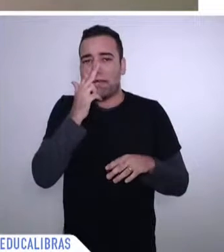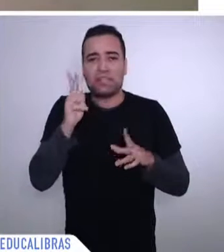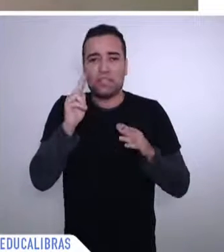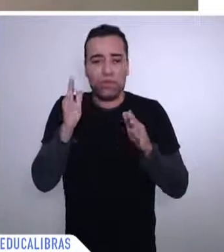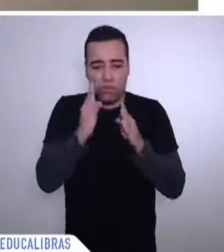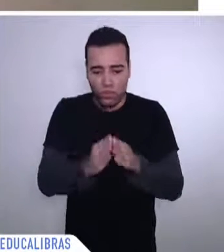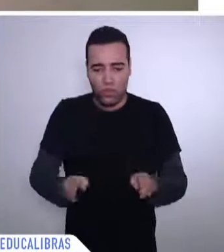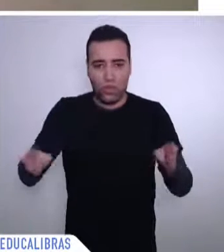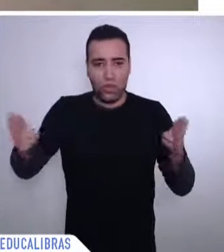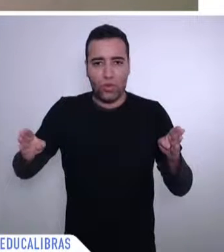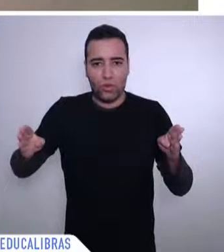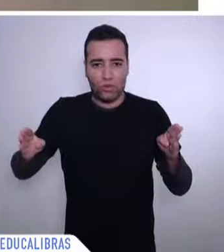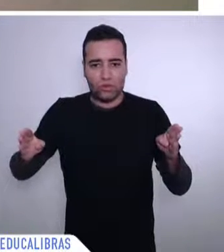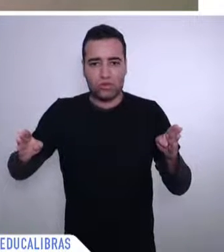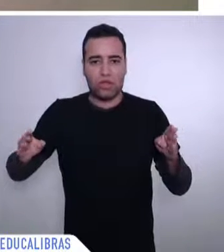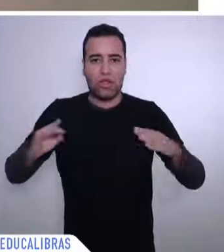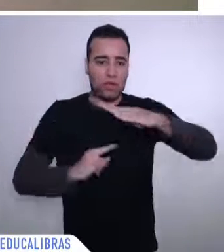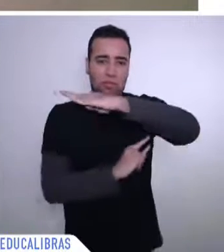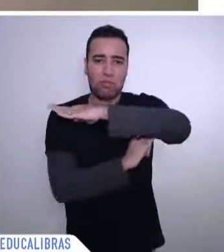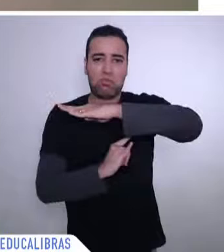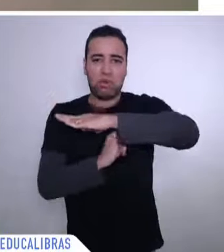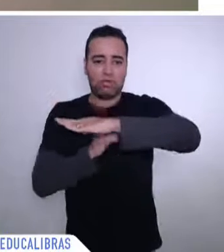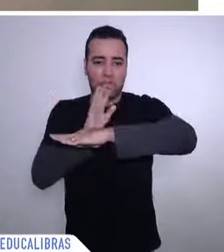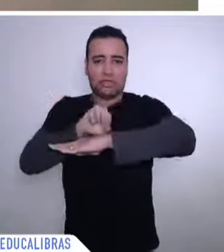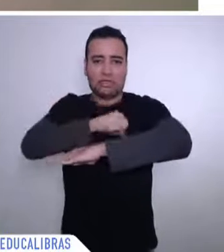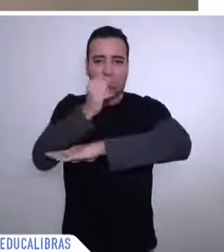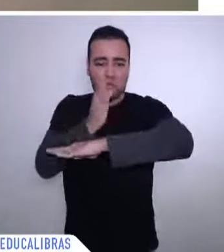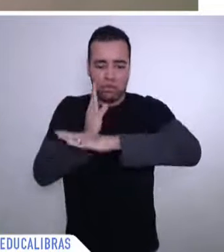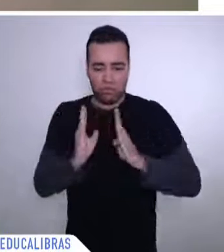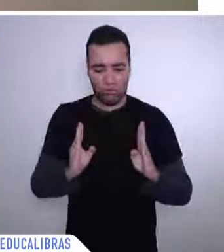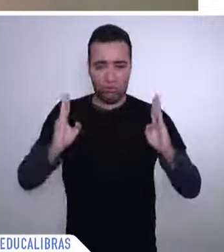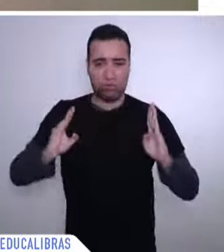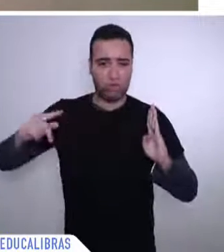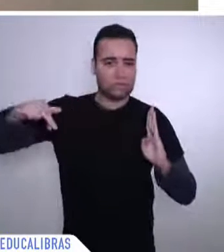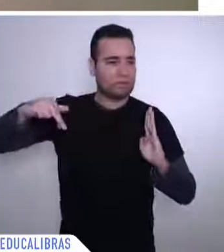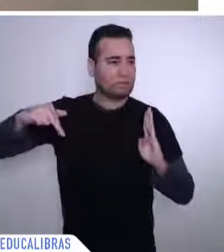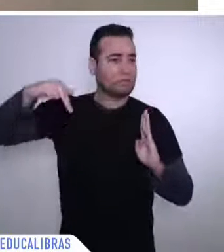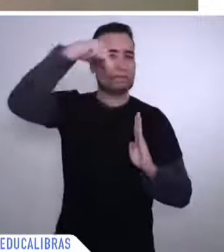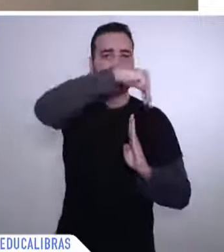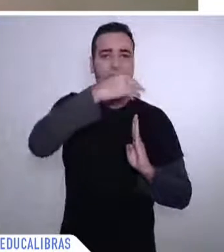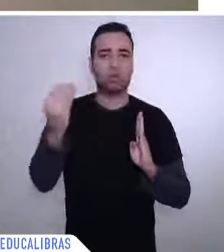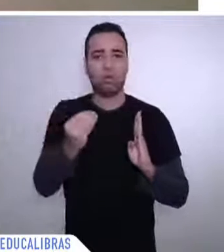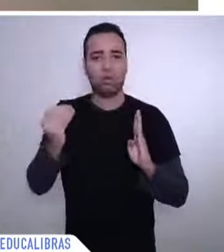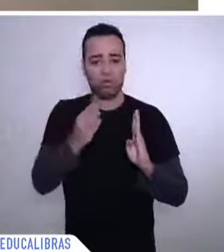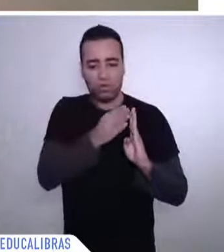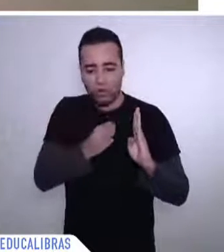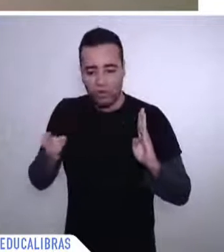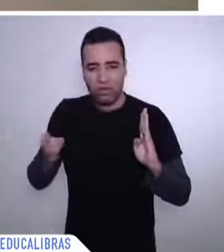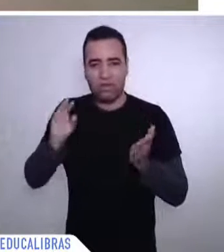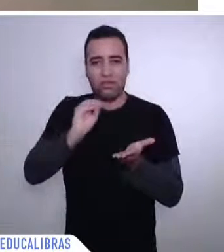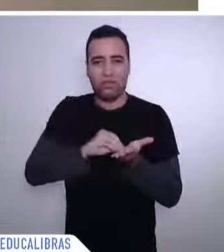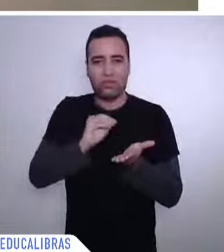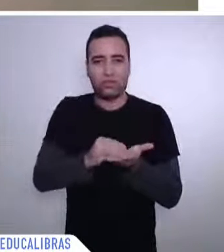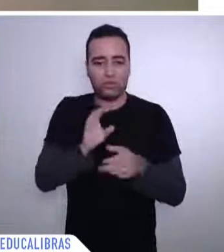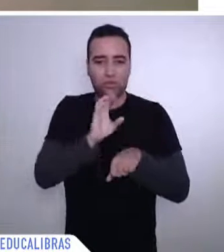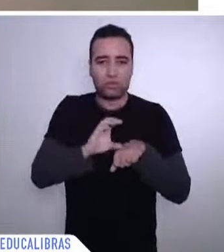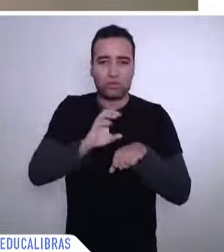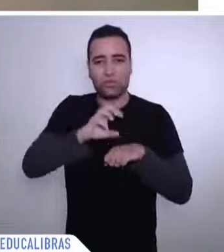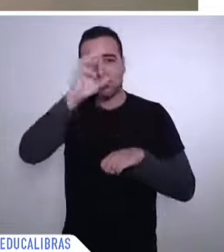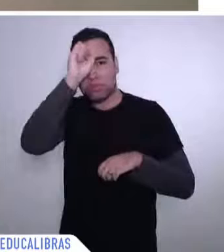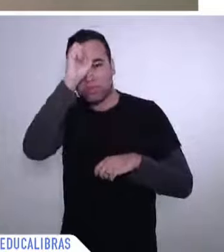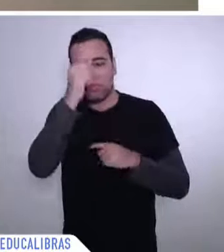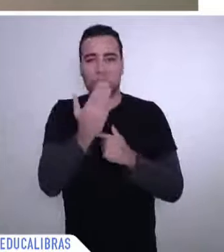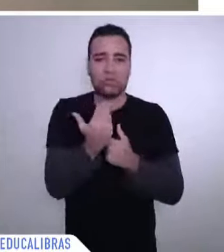skills, but also in access to digital tools. For example, in Brazil, we know that 25%